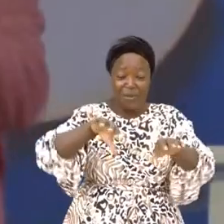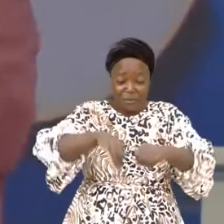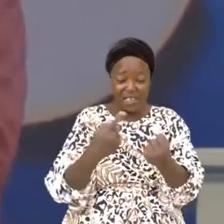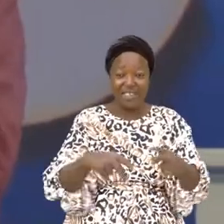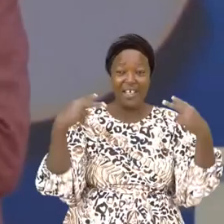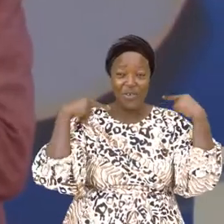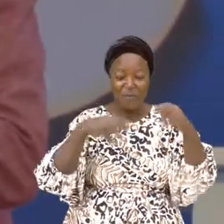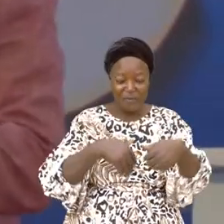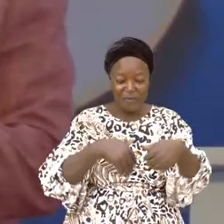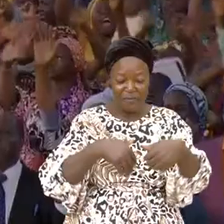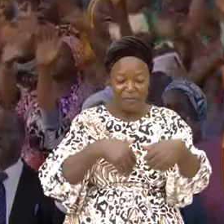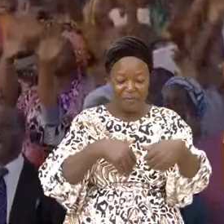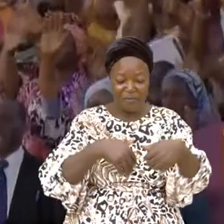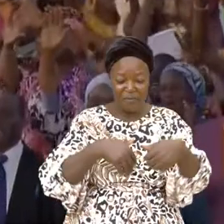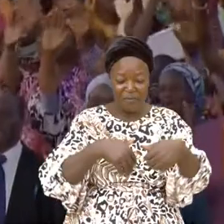yoke following you.